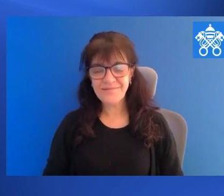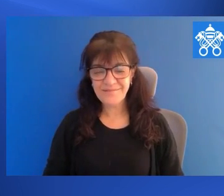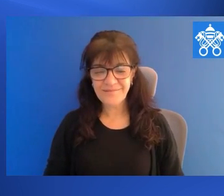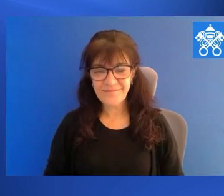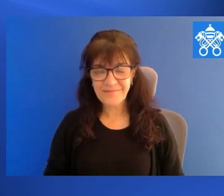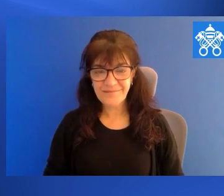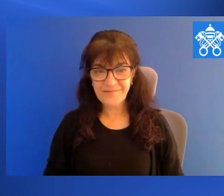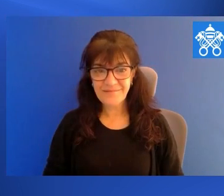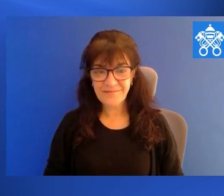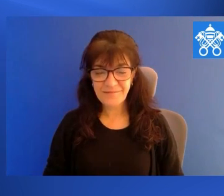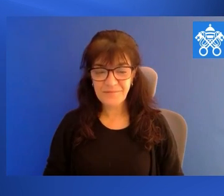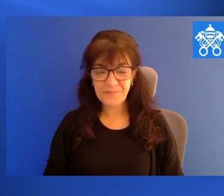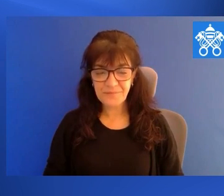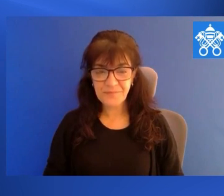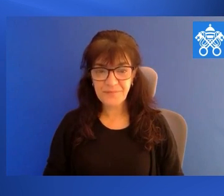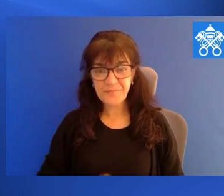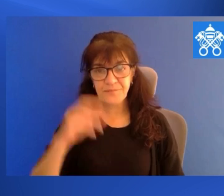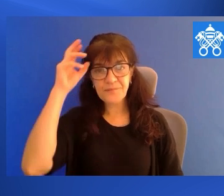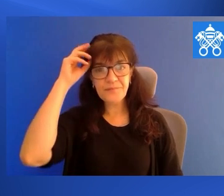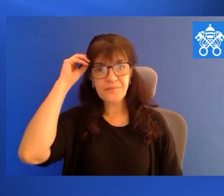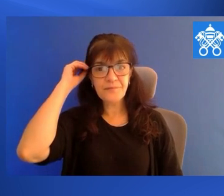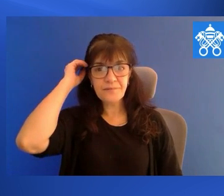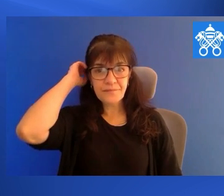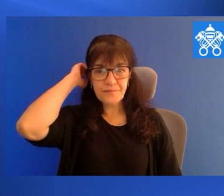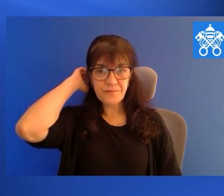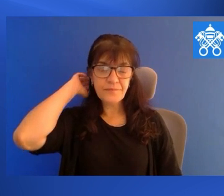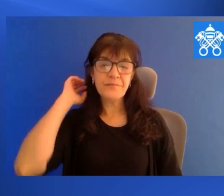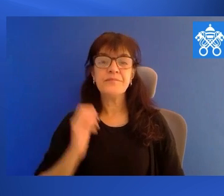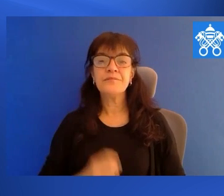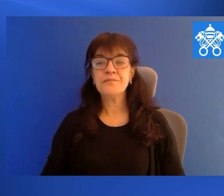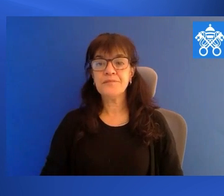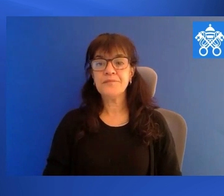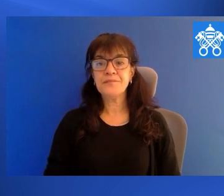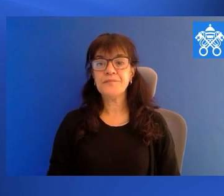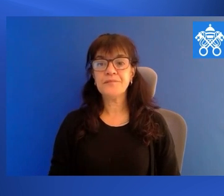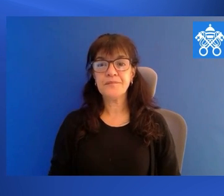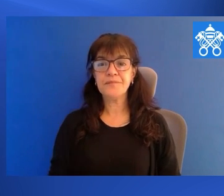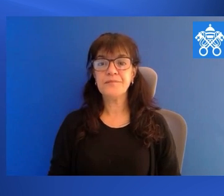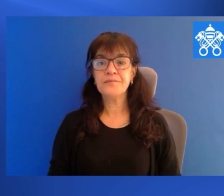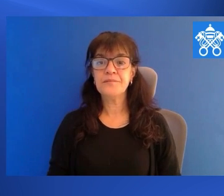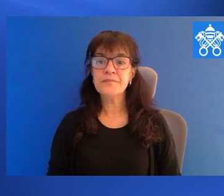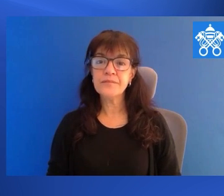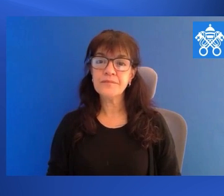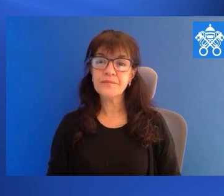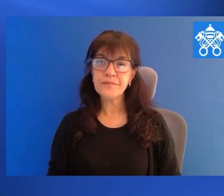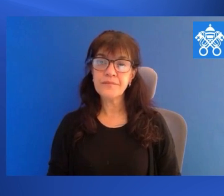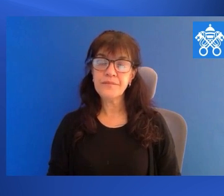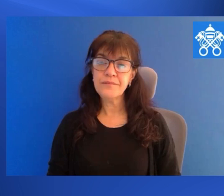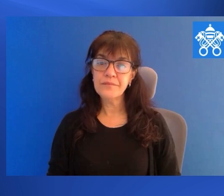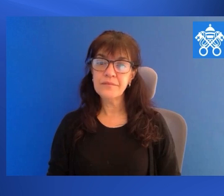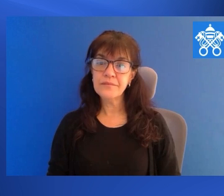Portato al mondo il lieto annunzio della